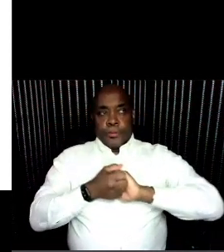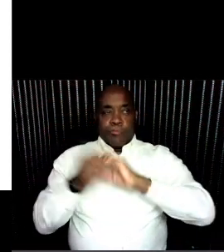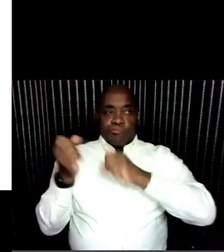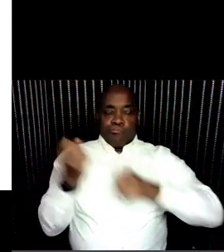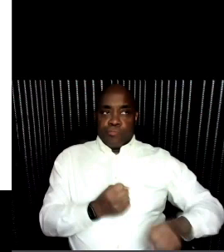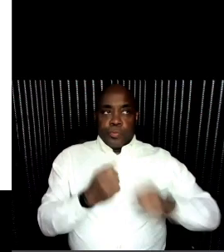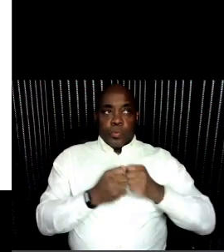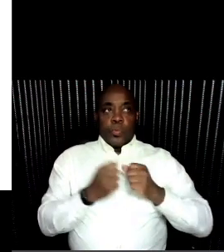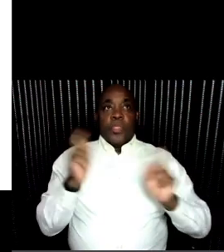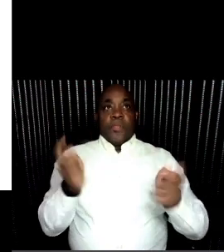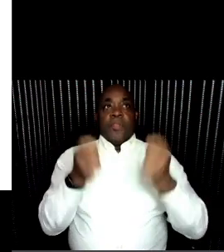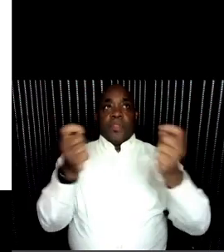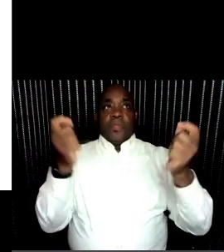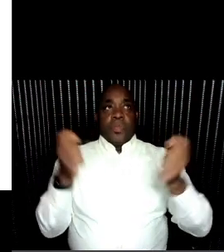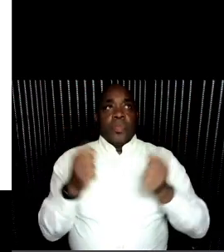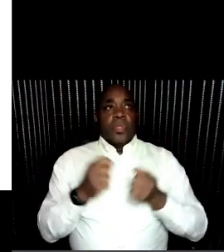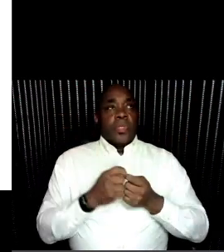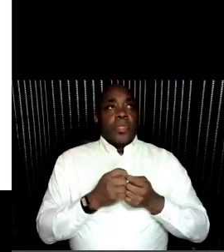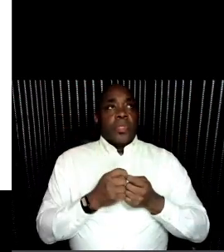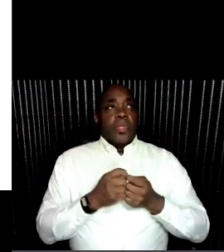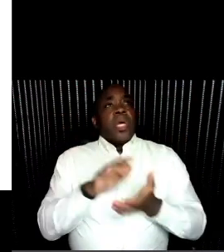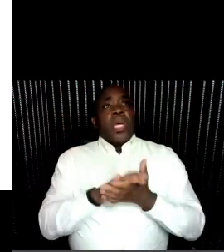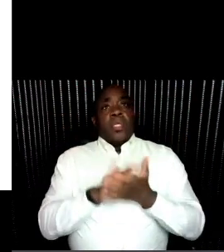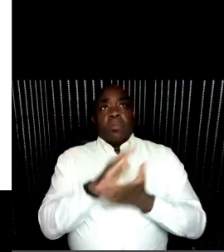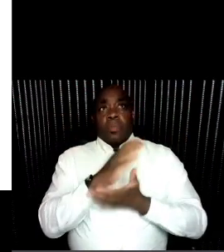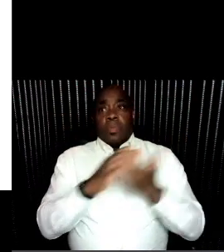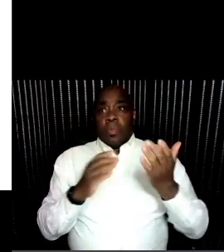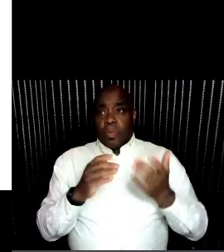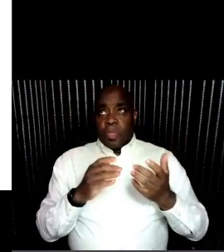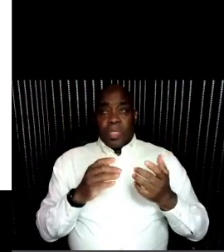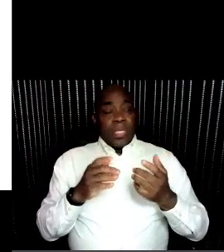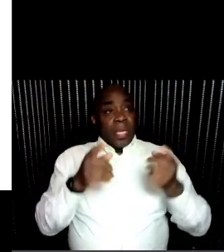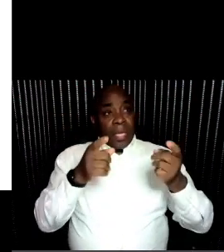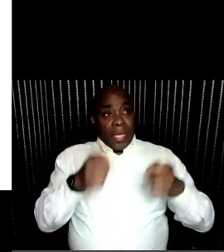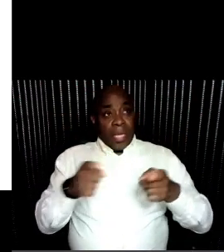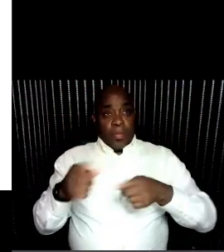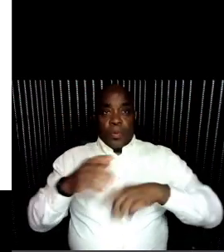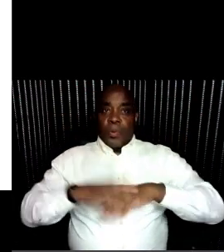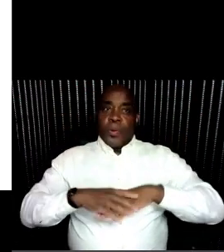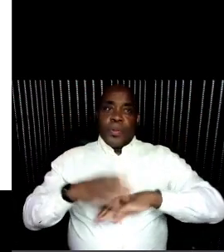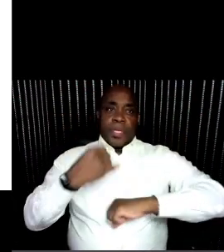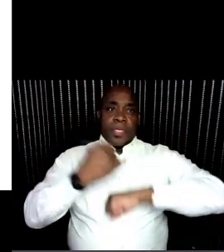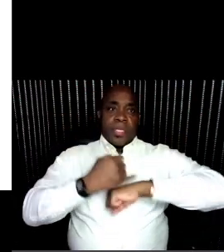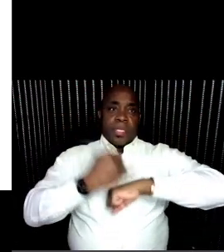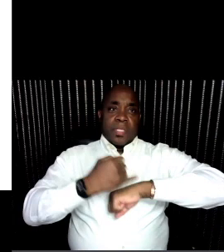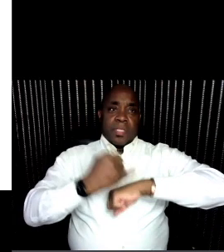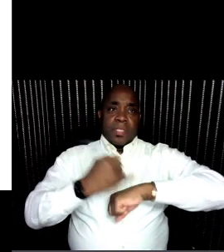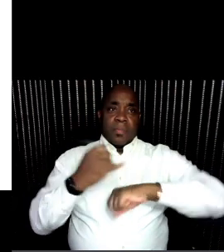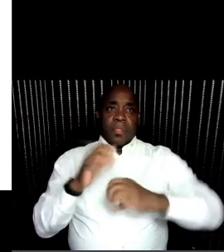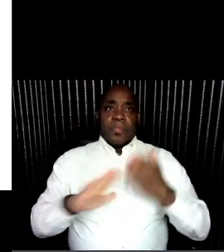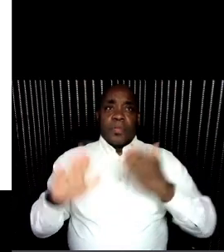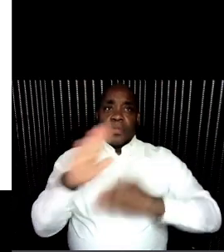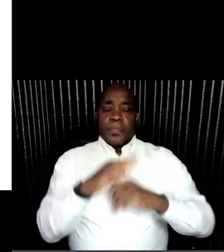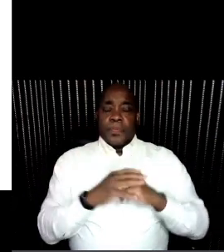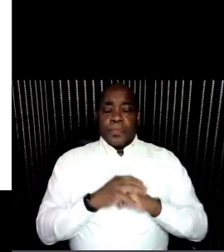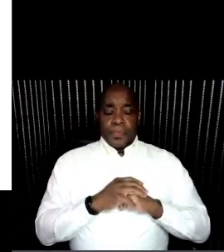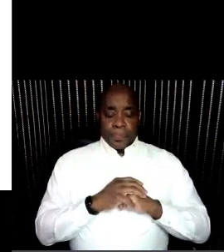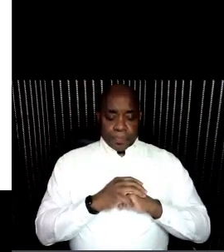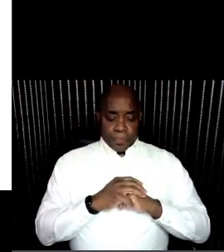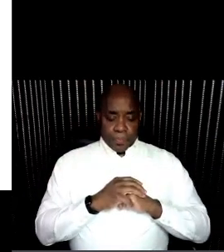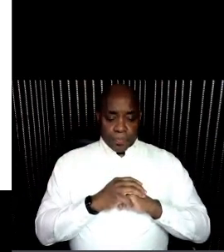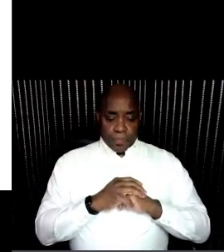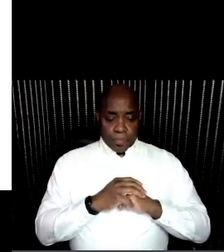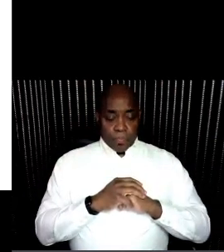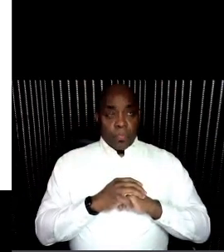the academic component actually took place on Rollins College campus. So as we were able to invite well-known scholars